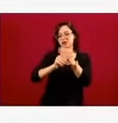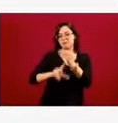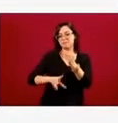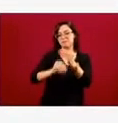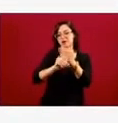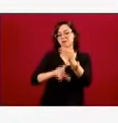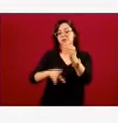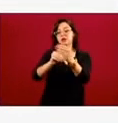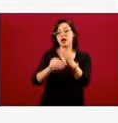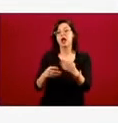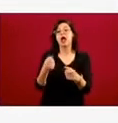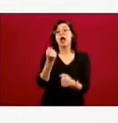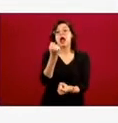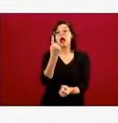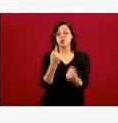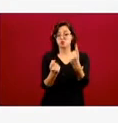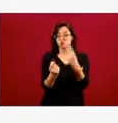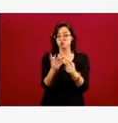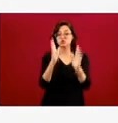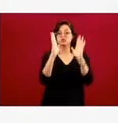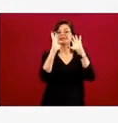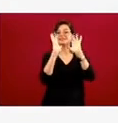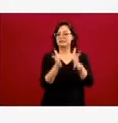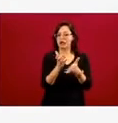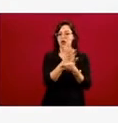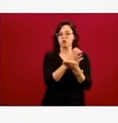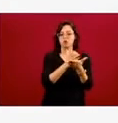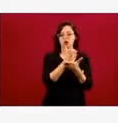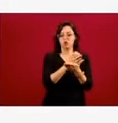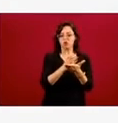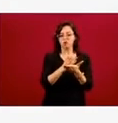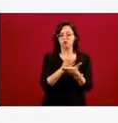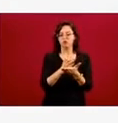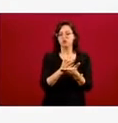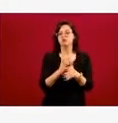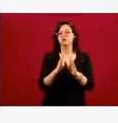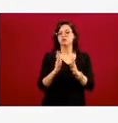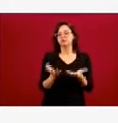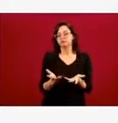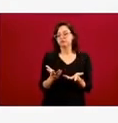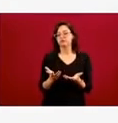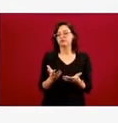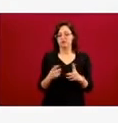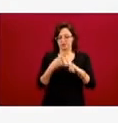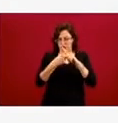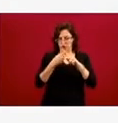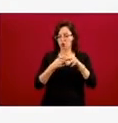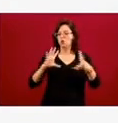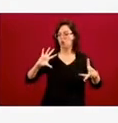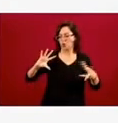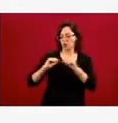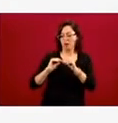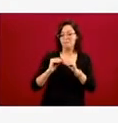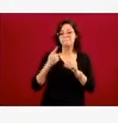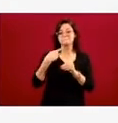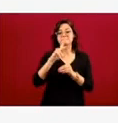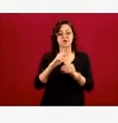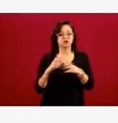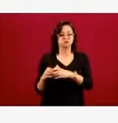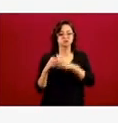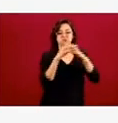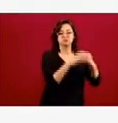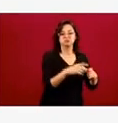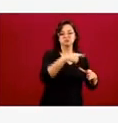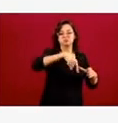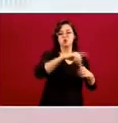accumulated case the accumulated case curve, and we also have on the bar lines the amount of new confirmed cases